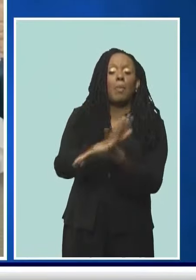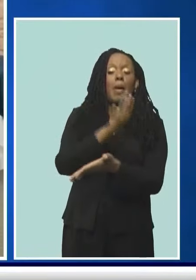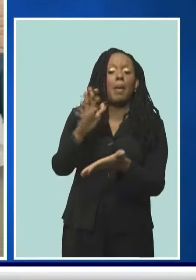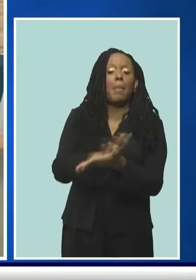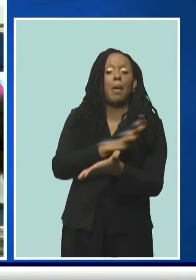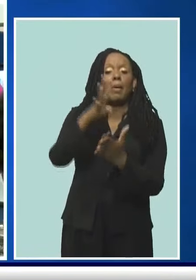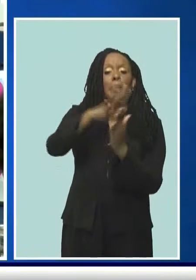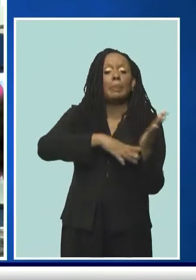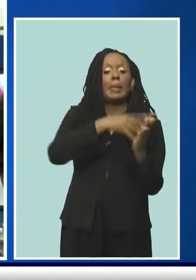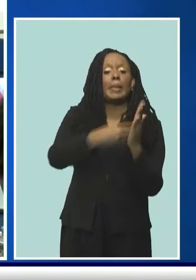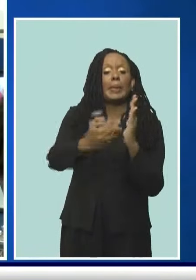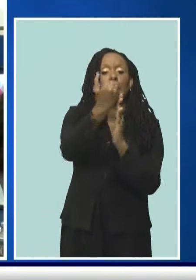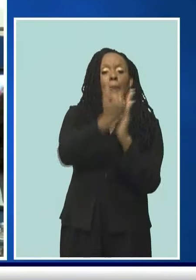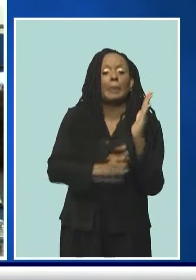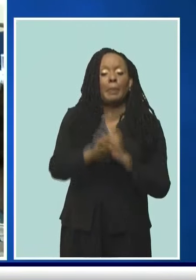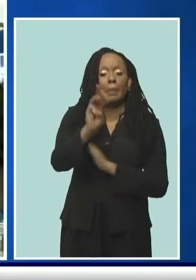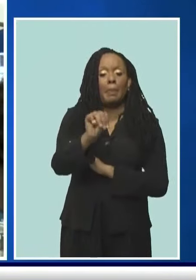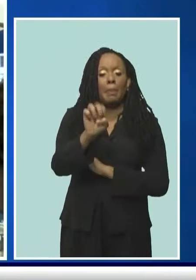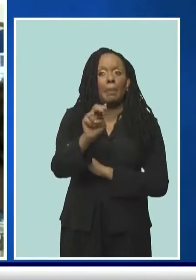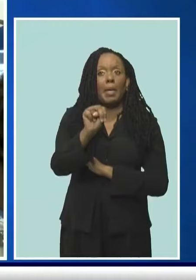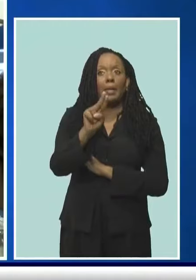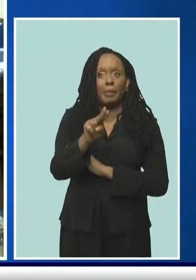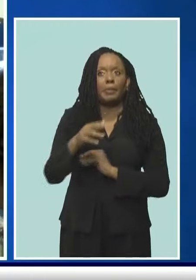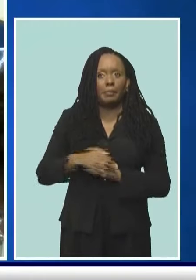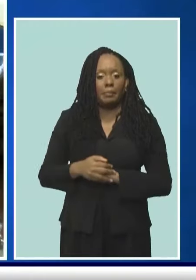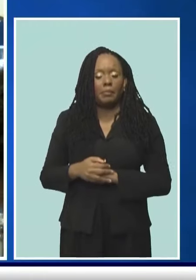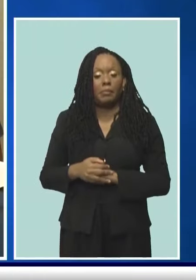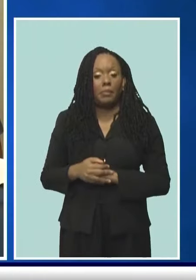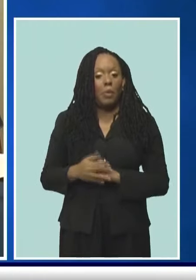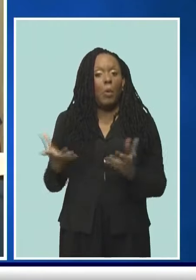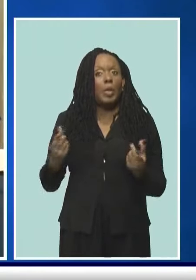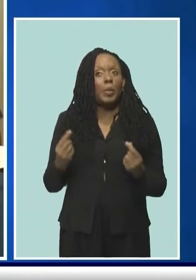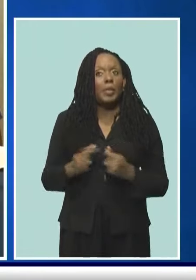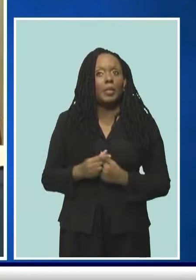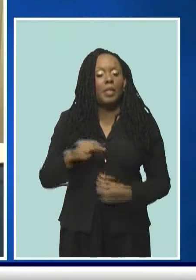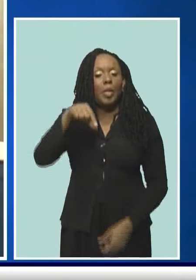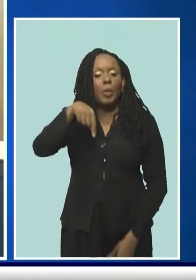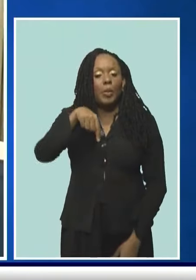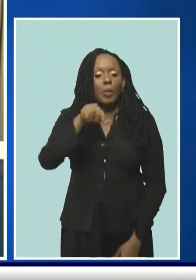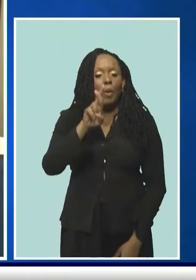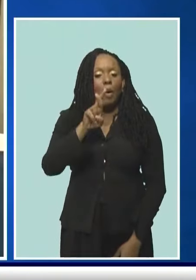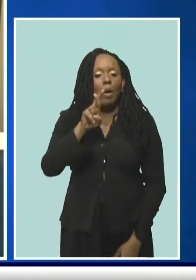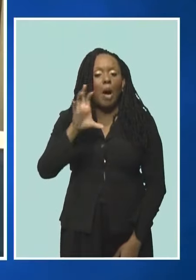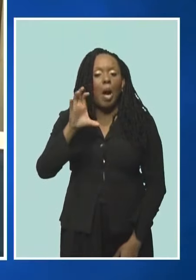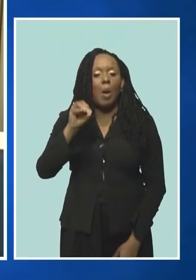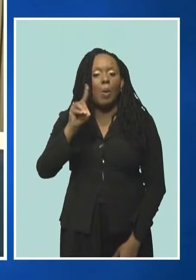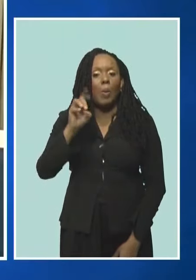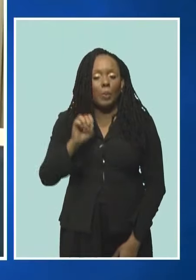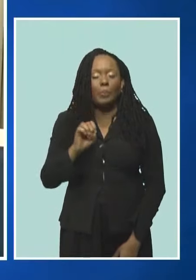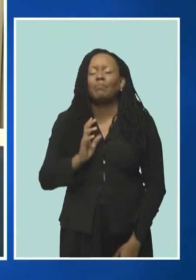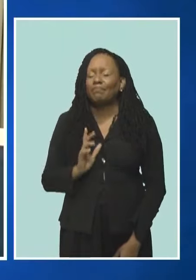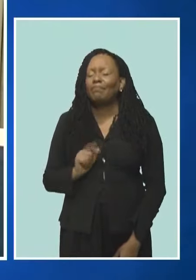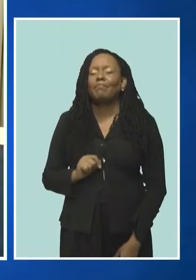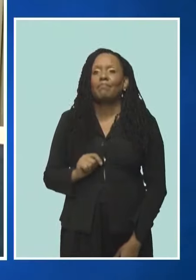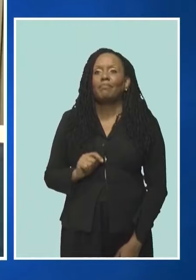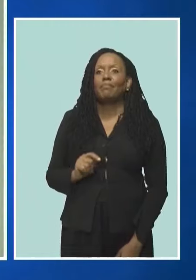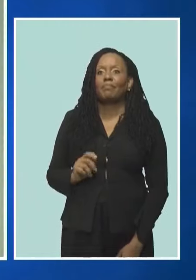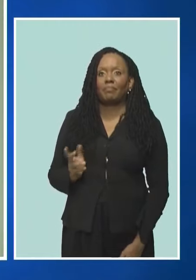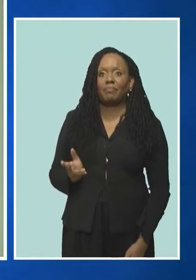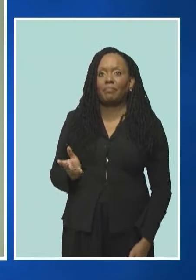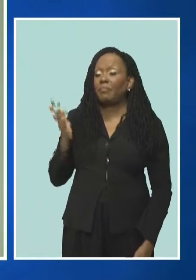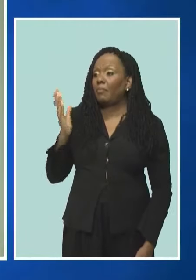same. According to the BHTA official, QR codes are more cost-effective. We always will try to oblige guests coming